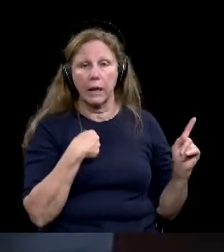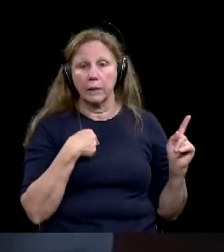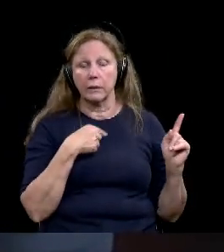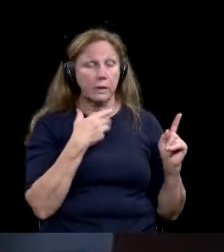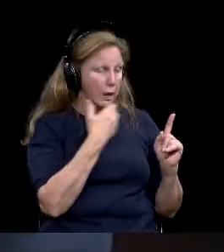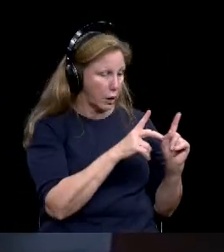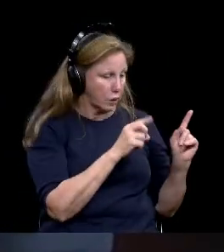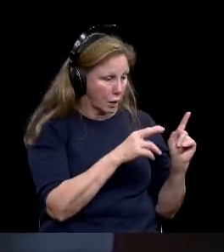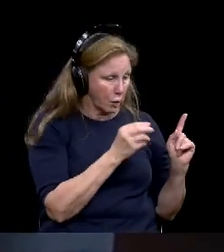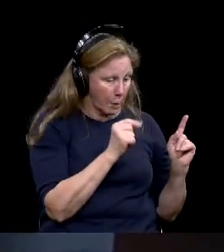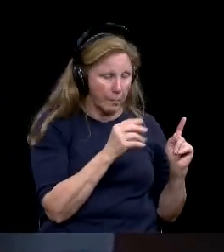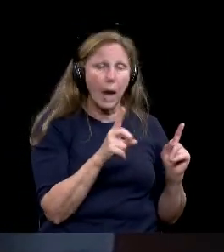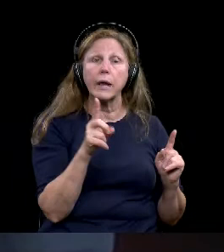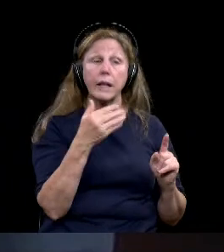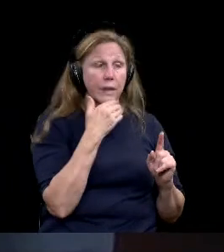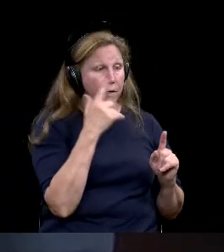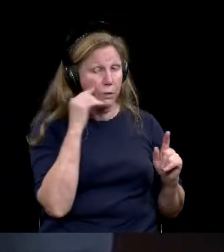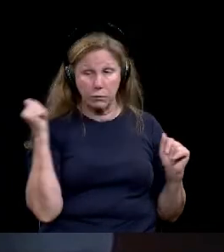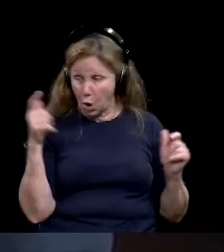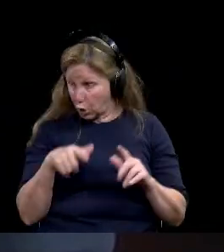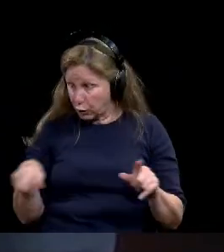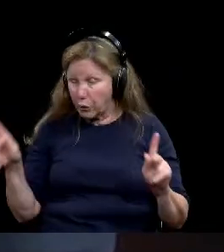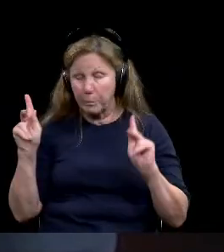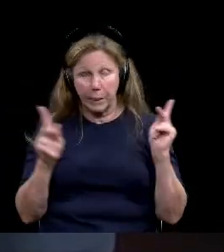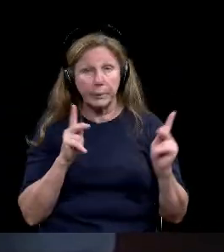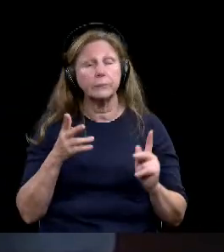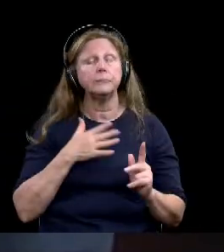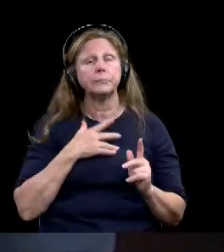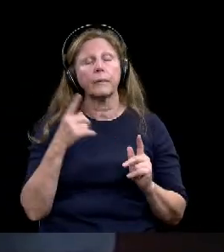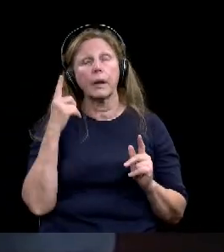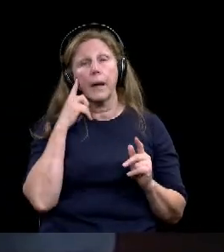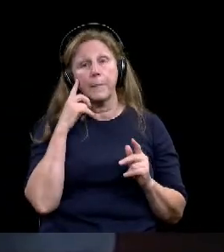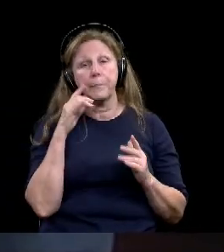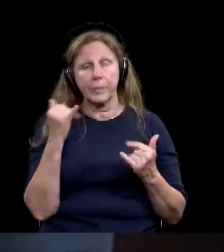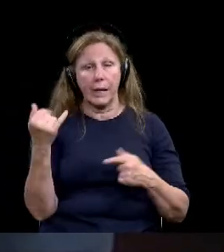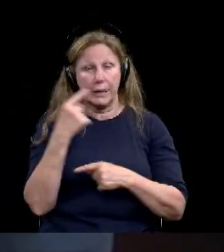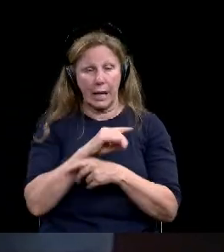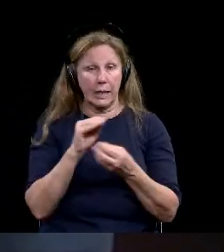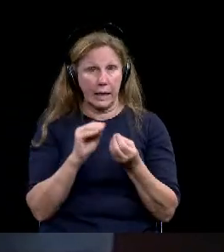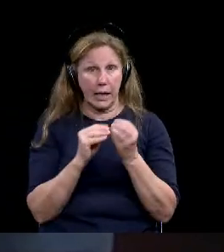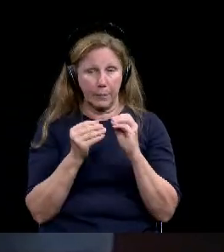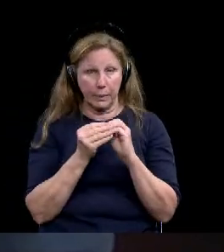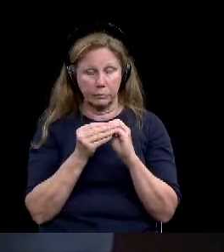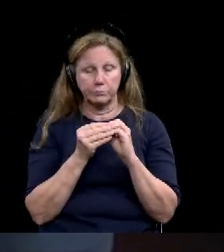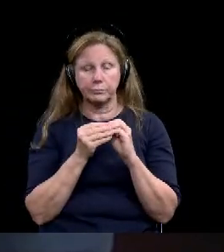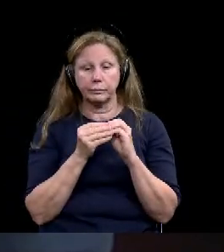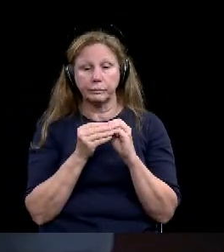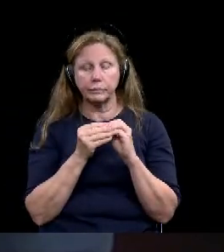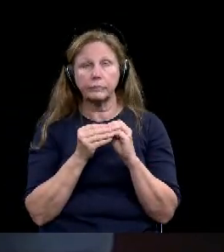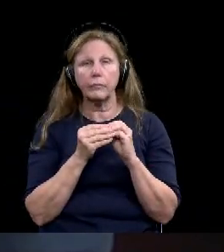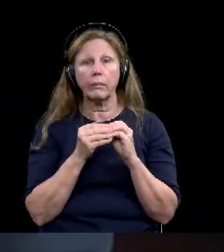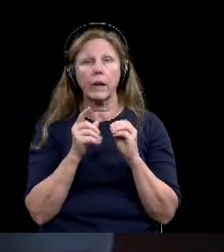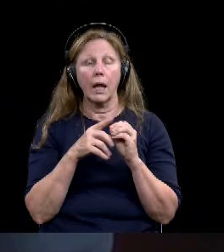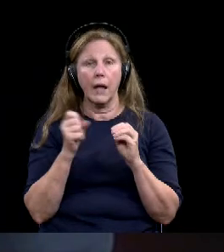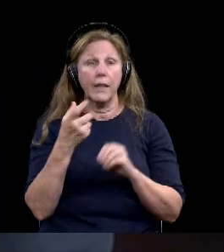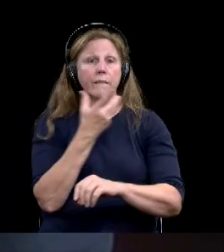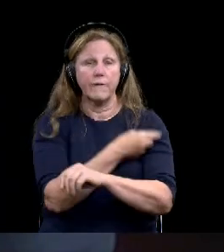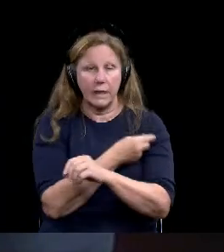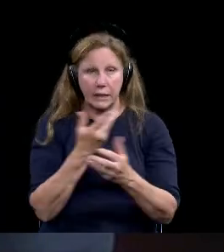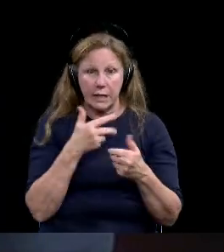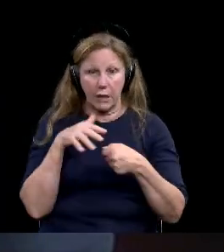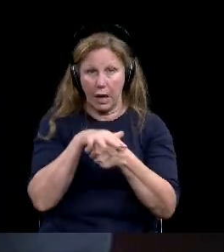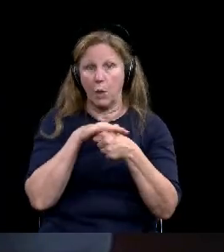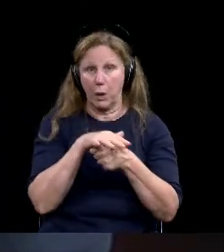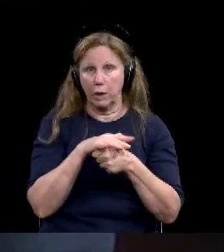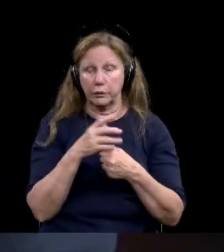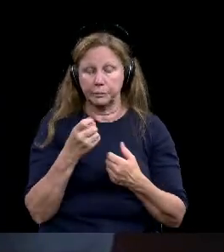the status of vaccinations in our community. I myself am signed up for the vaccine and have an appointment this week. Unlike some of our